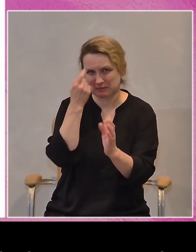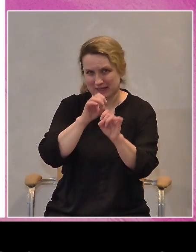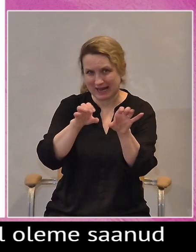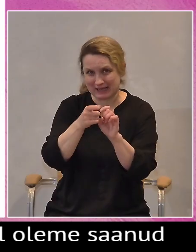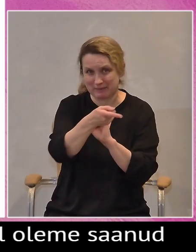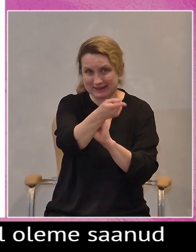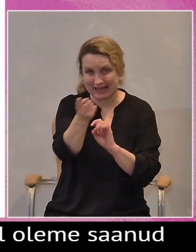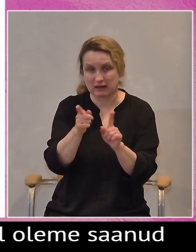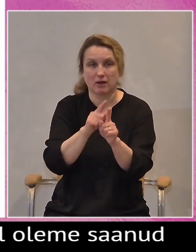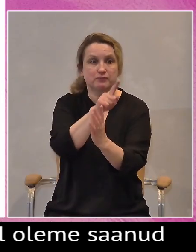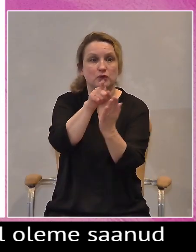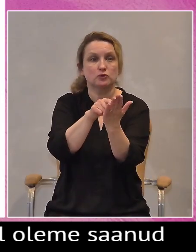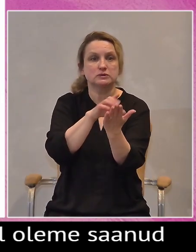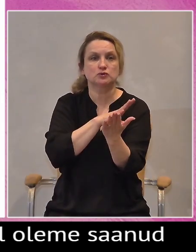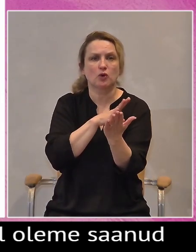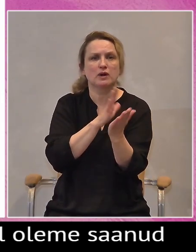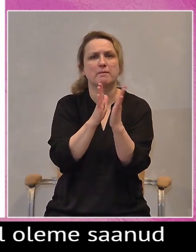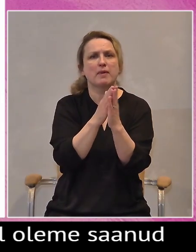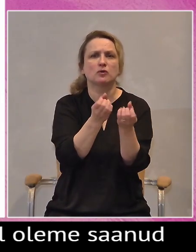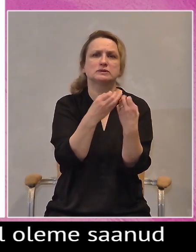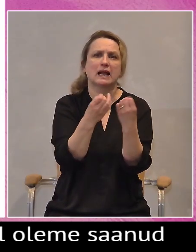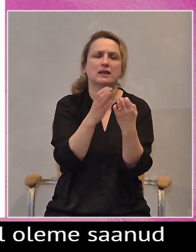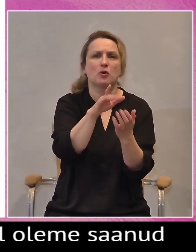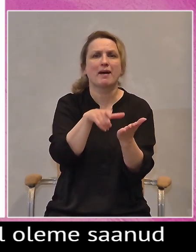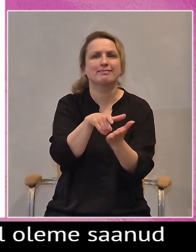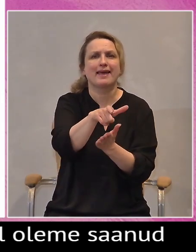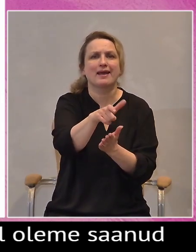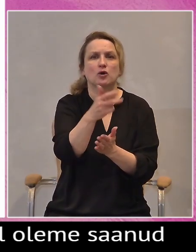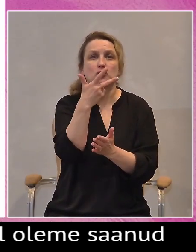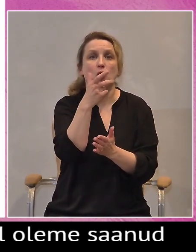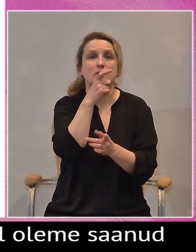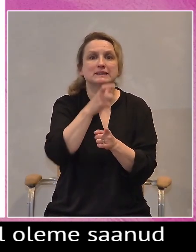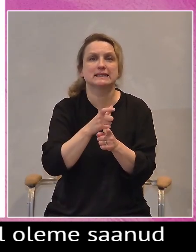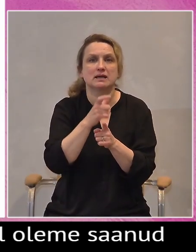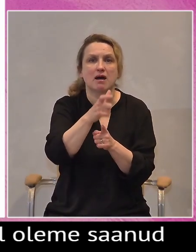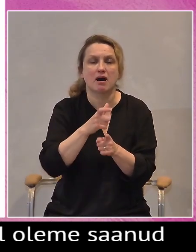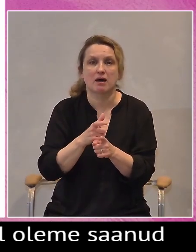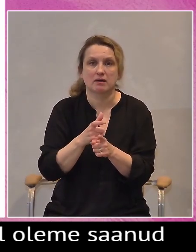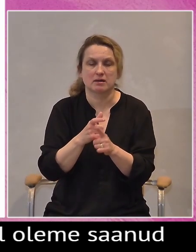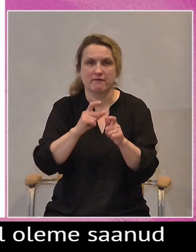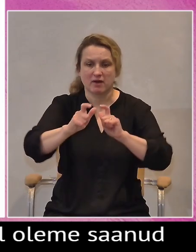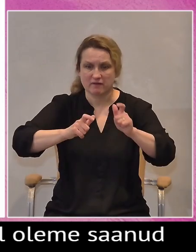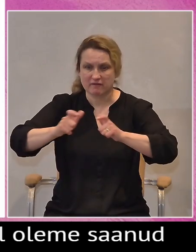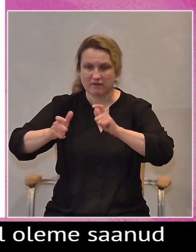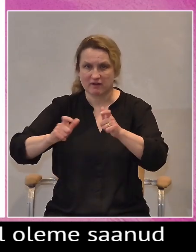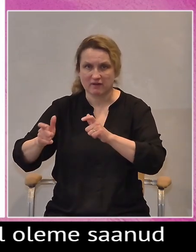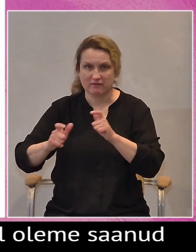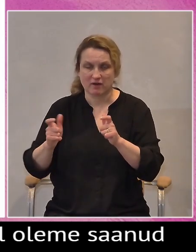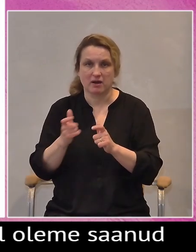have 32 replies by now, 32 responses. And one of the questions was, if you had